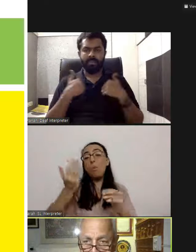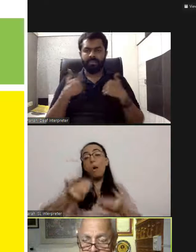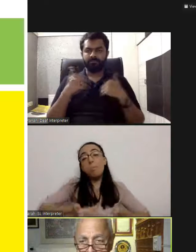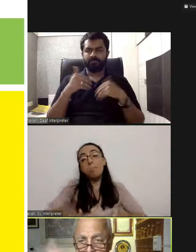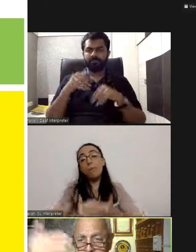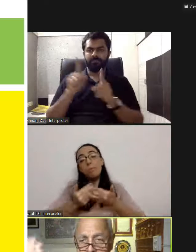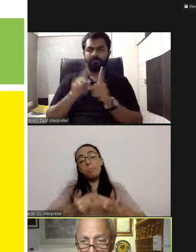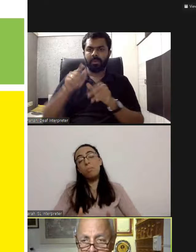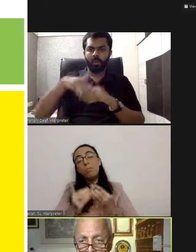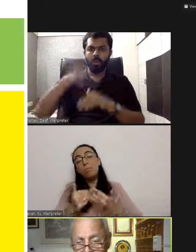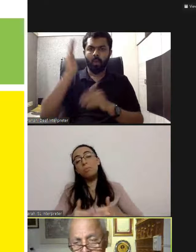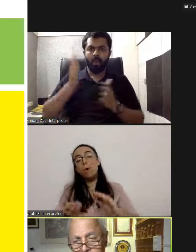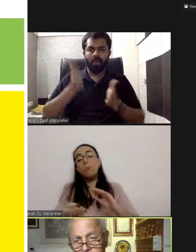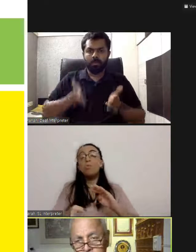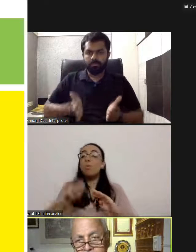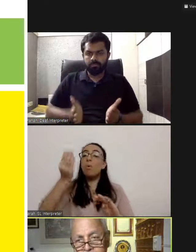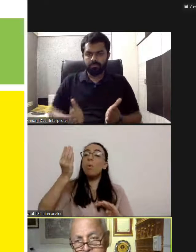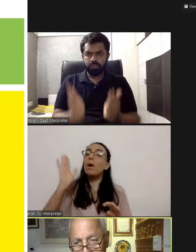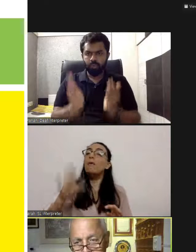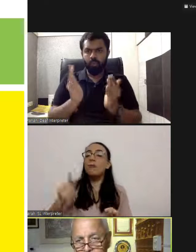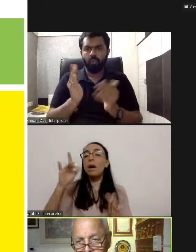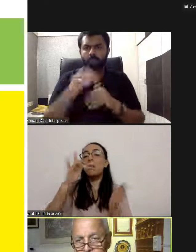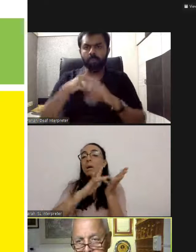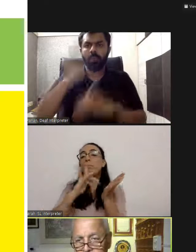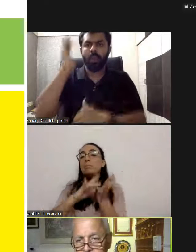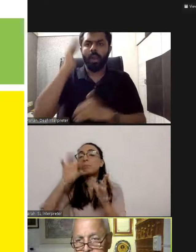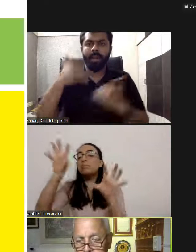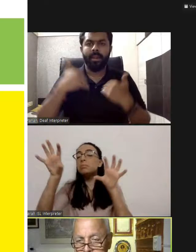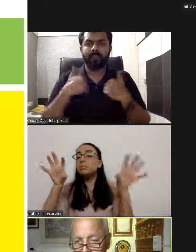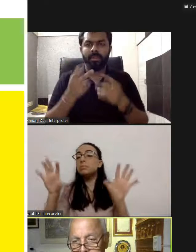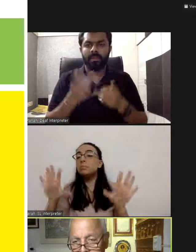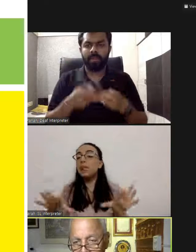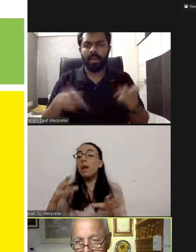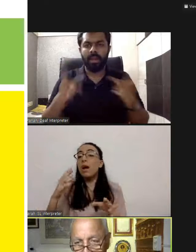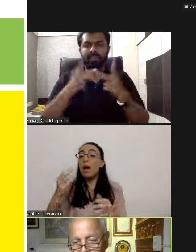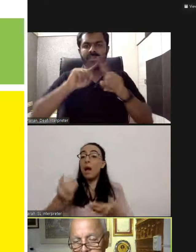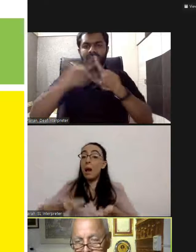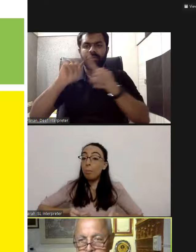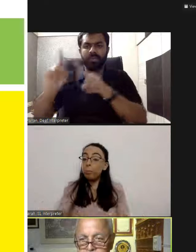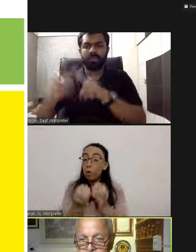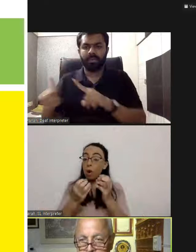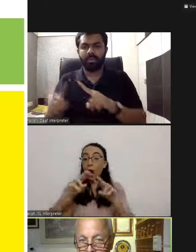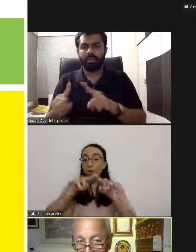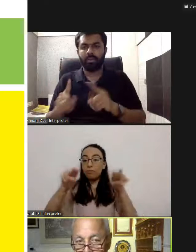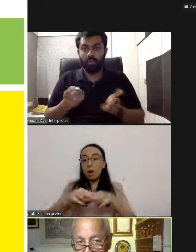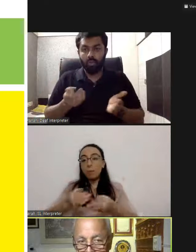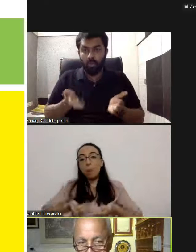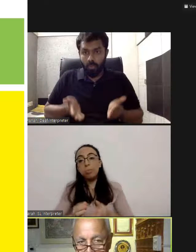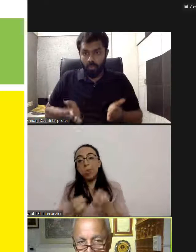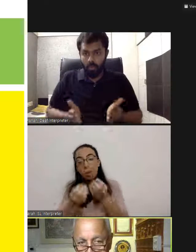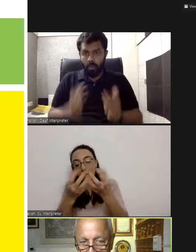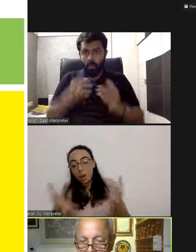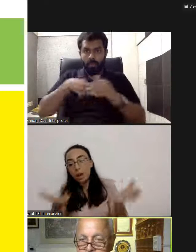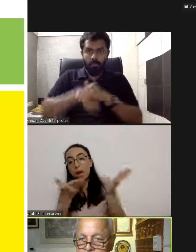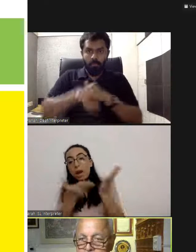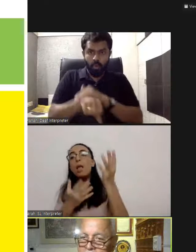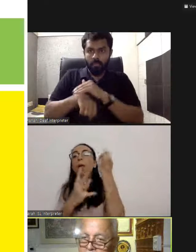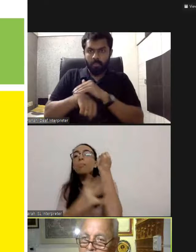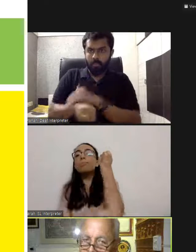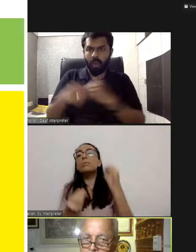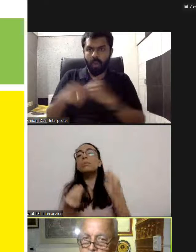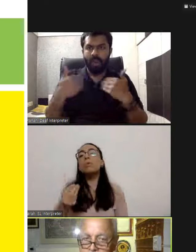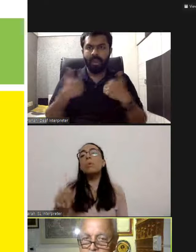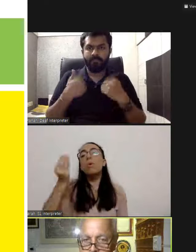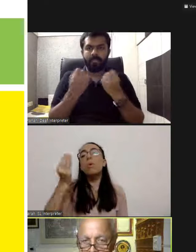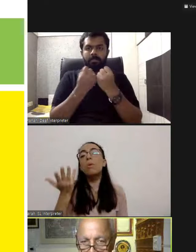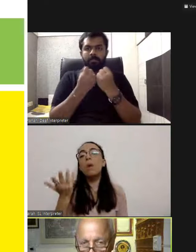high, fertility rate is high, poverty is high because the cake is shared between a larger number of people.